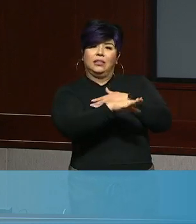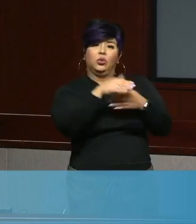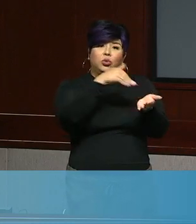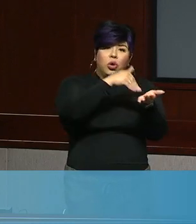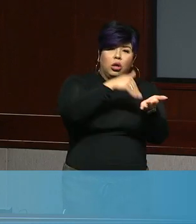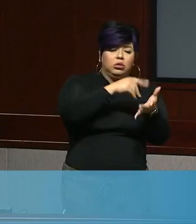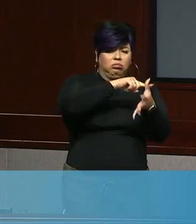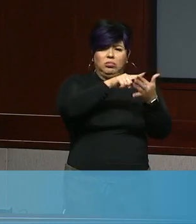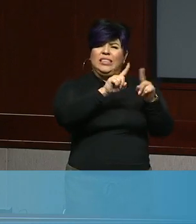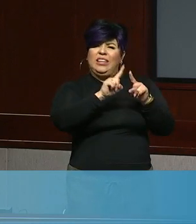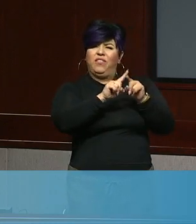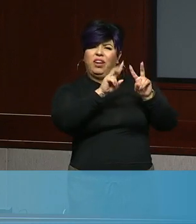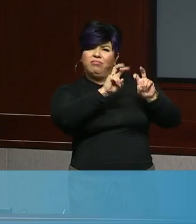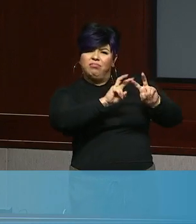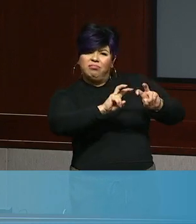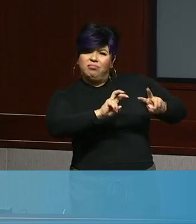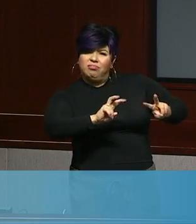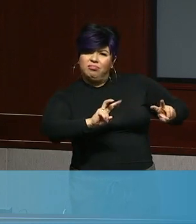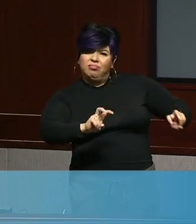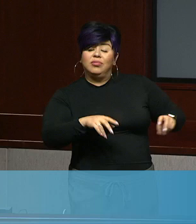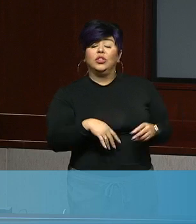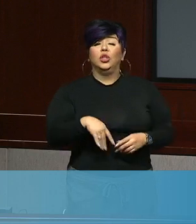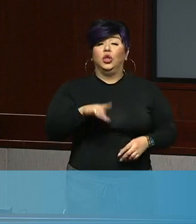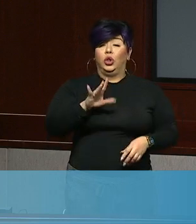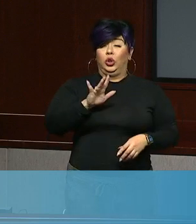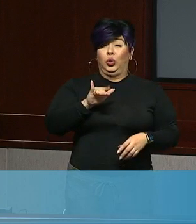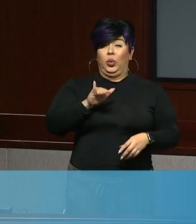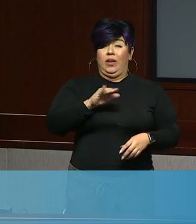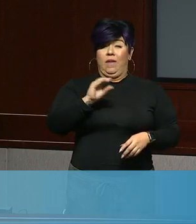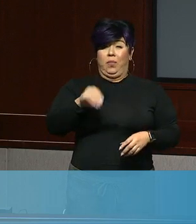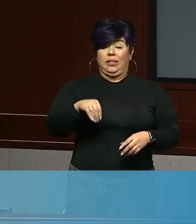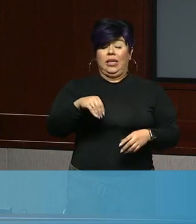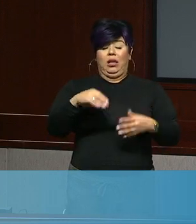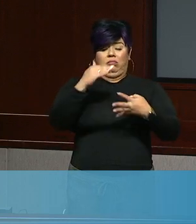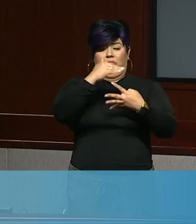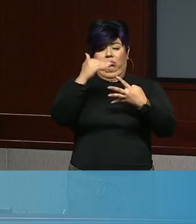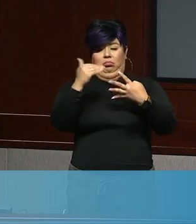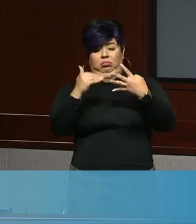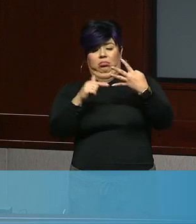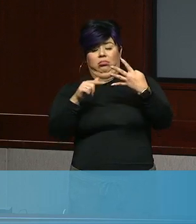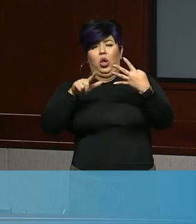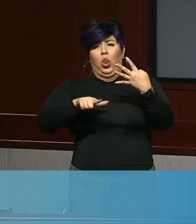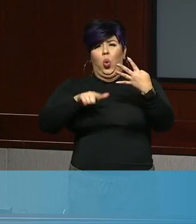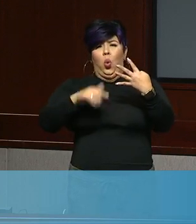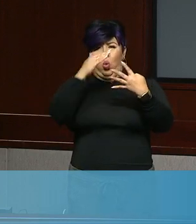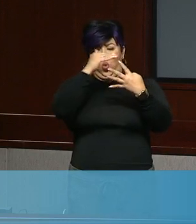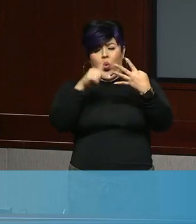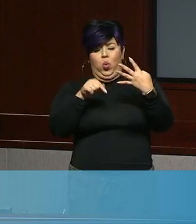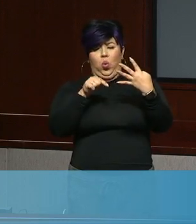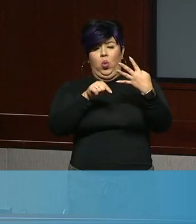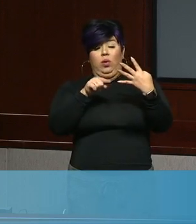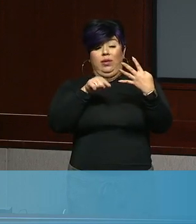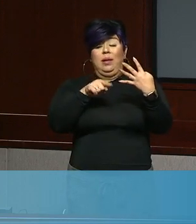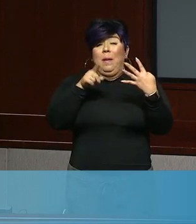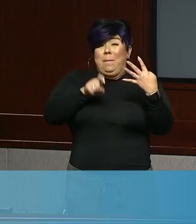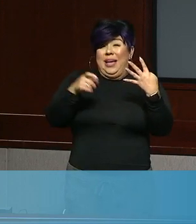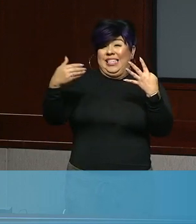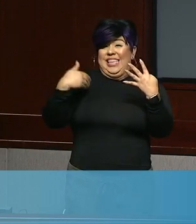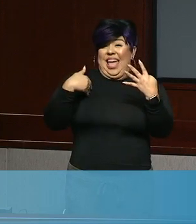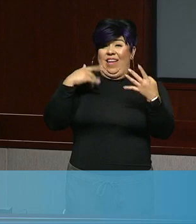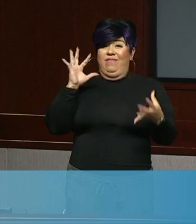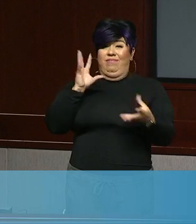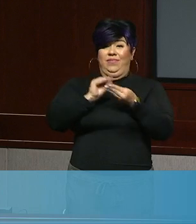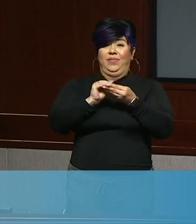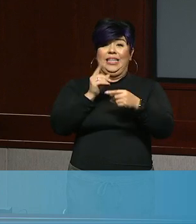others. 25% of those lowest ranking census tracts, or the lowest quartile, must have an aggregate